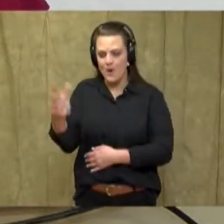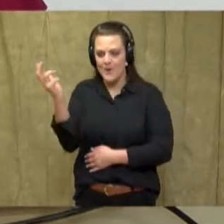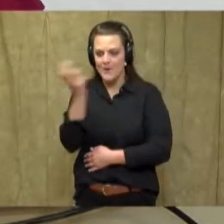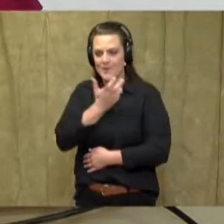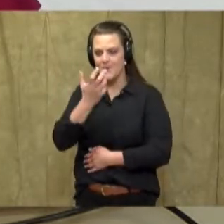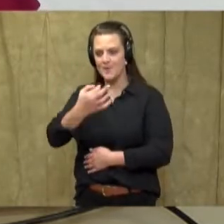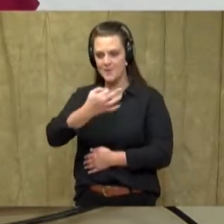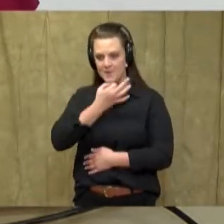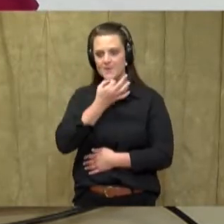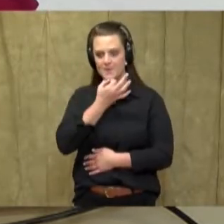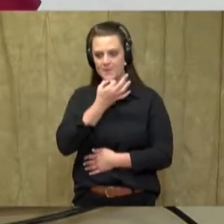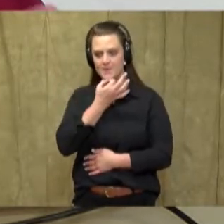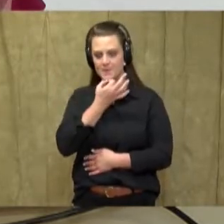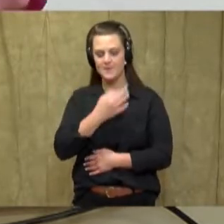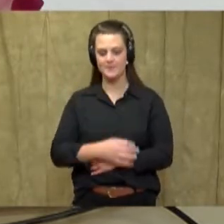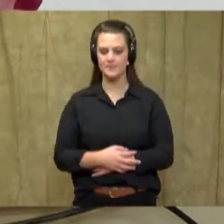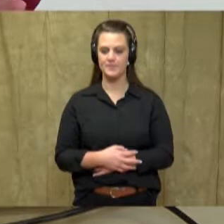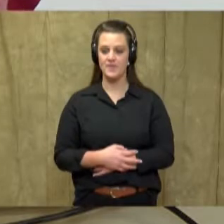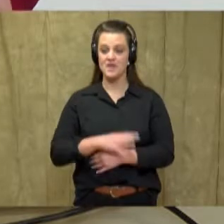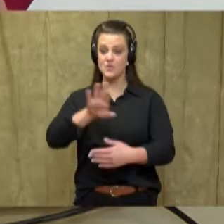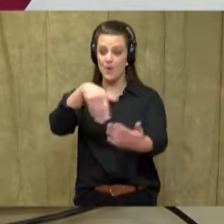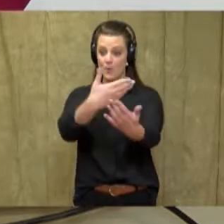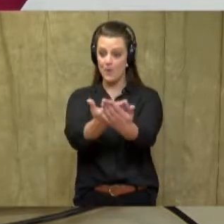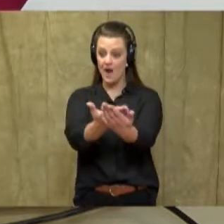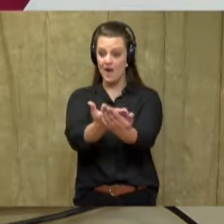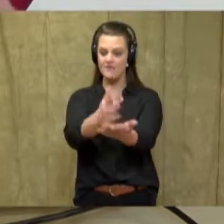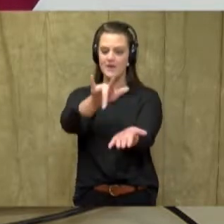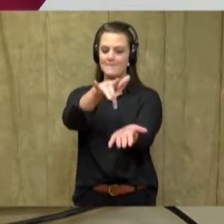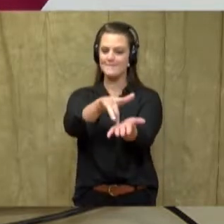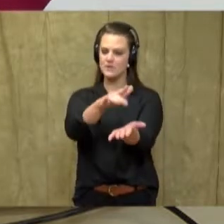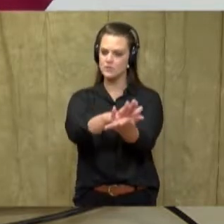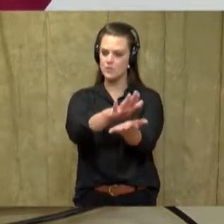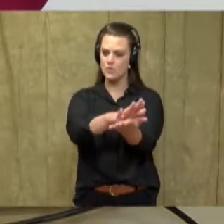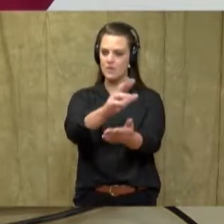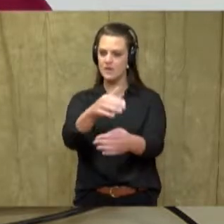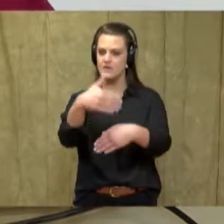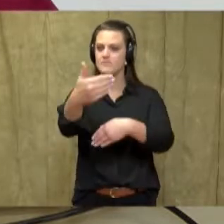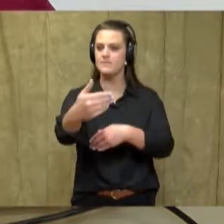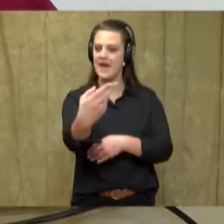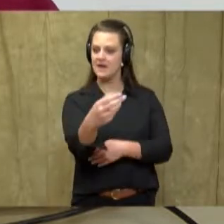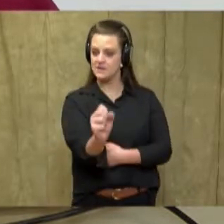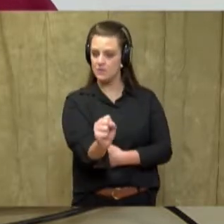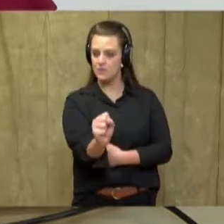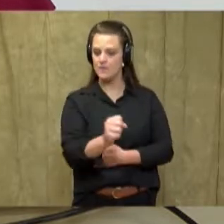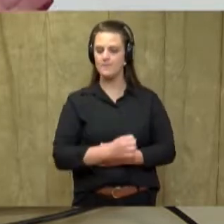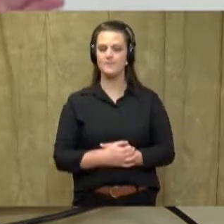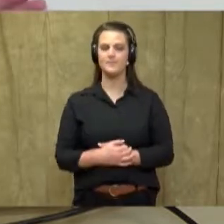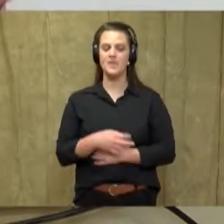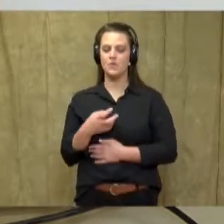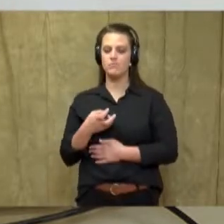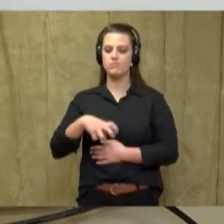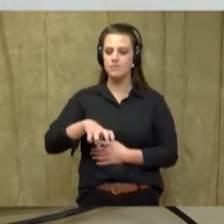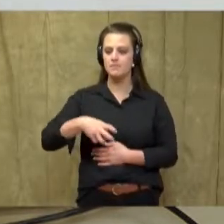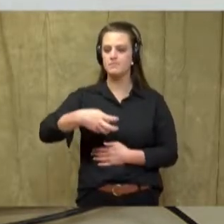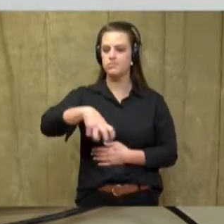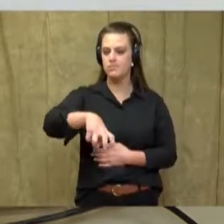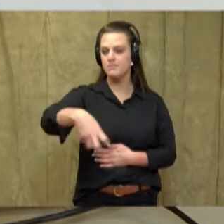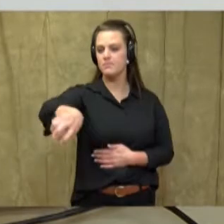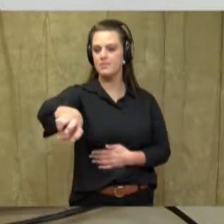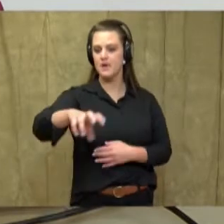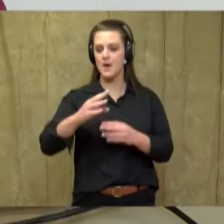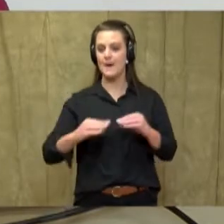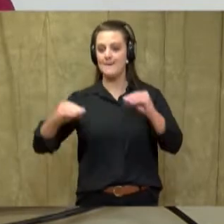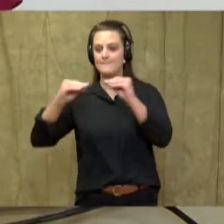So just think, boys and girls, when you get into middle school, high school, and whatnot, you're going to shift more toward the